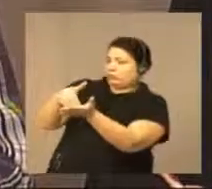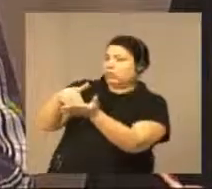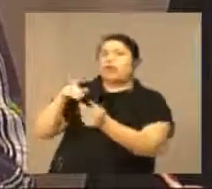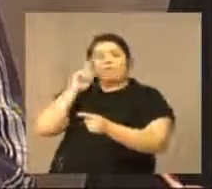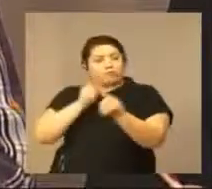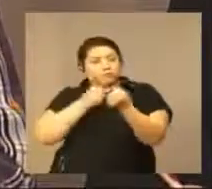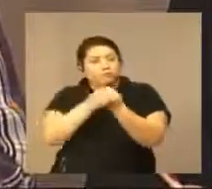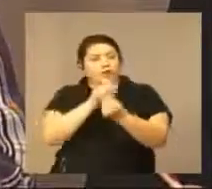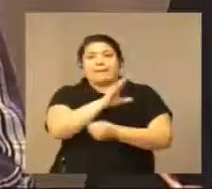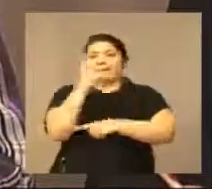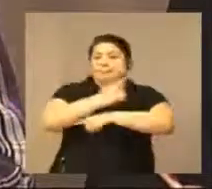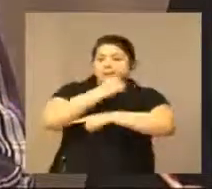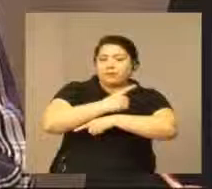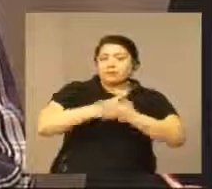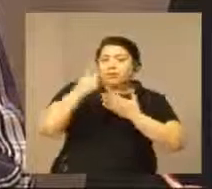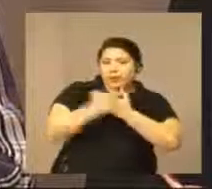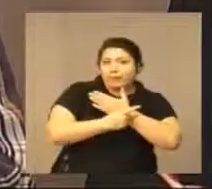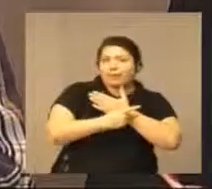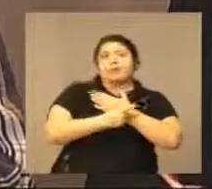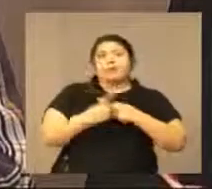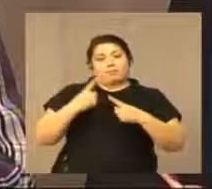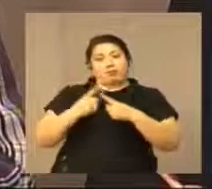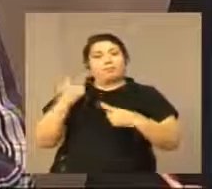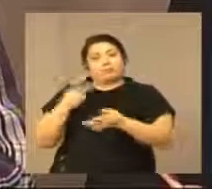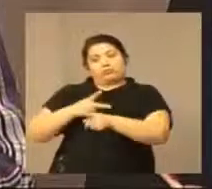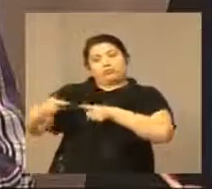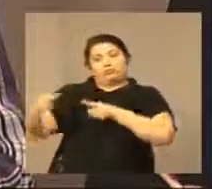care. First Nation seniors